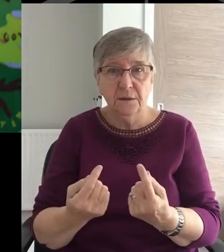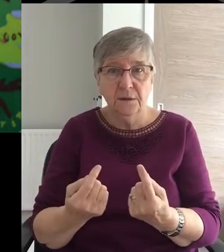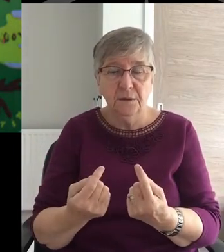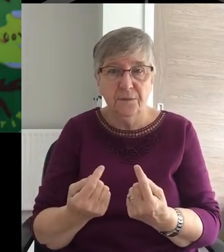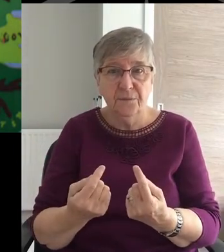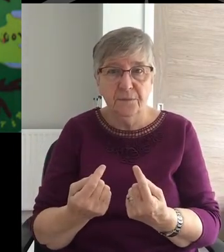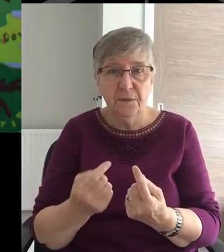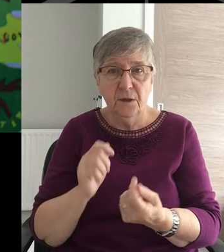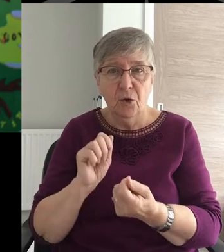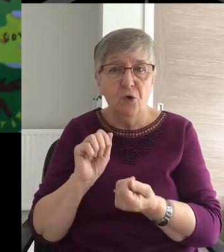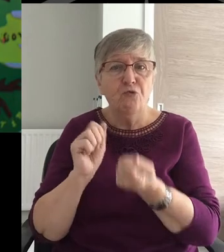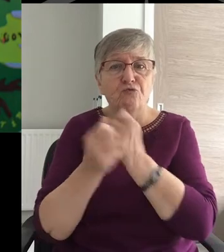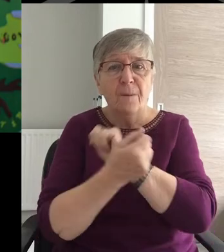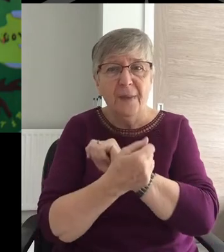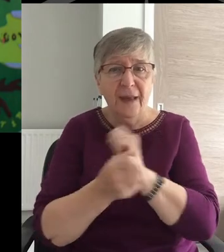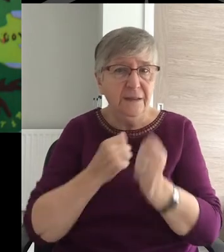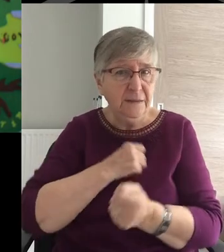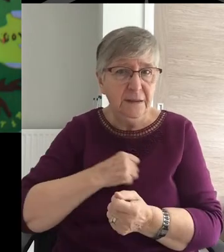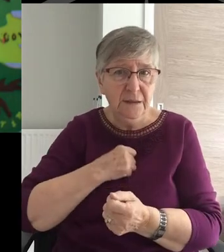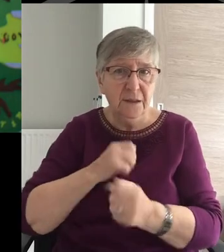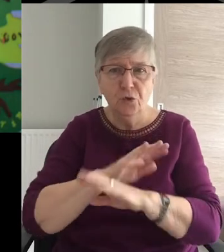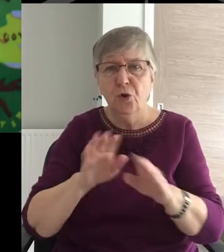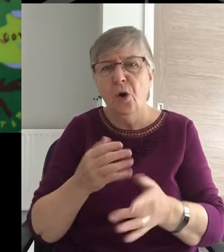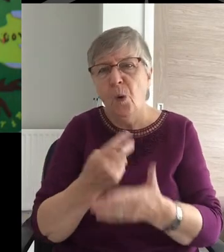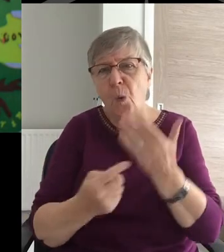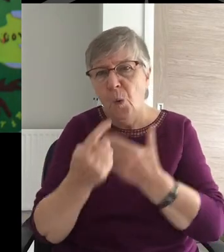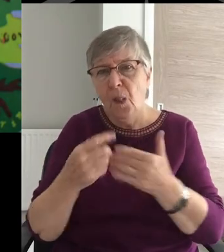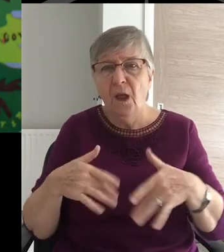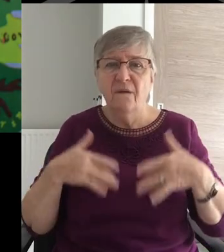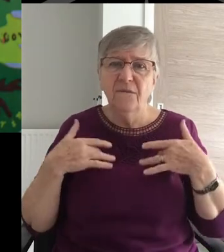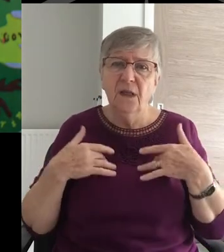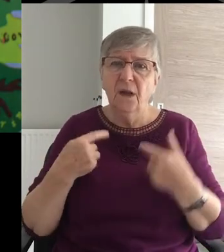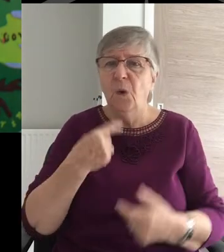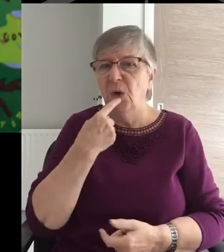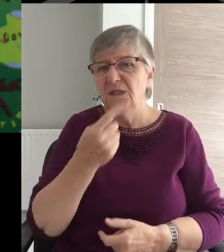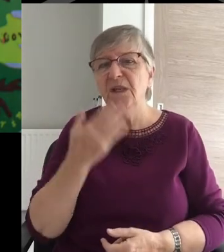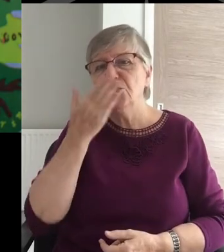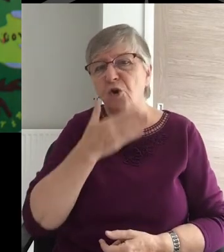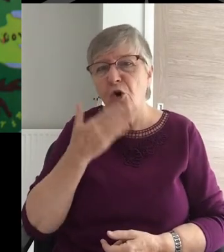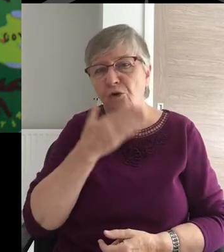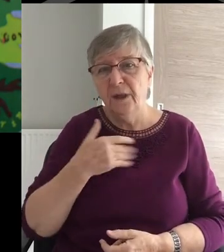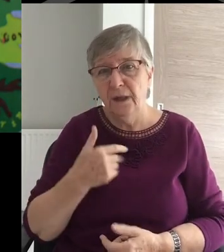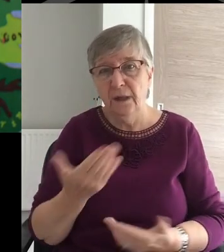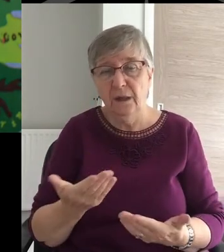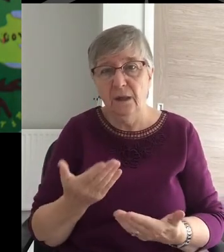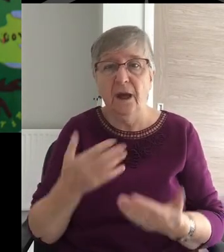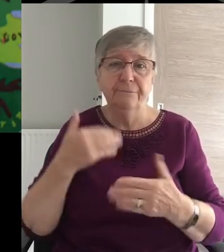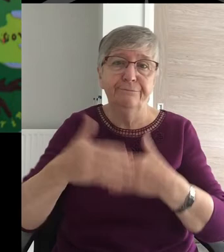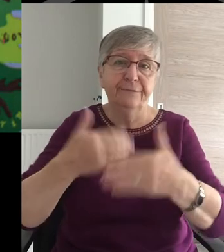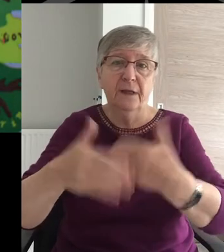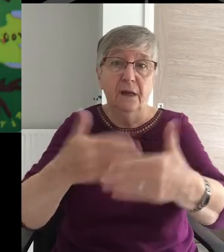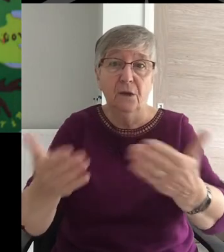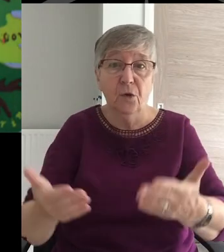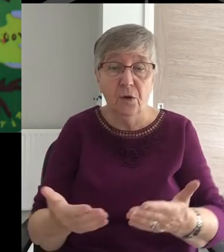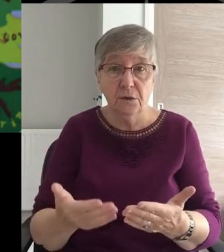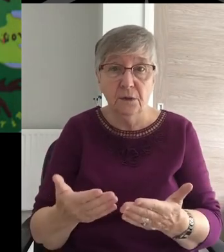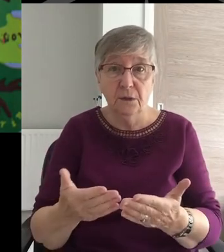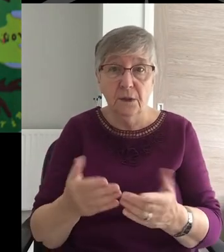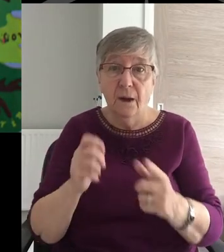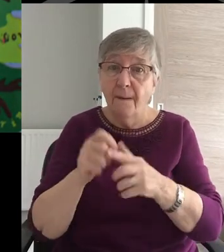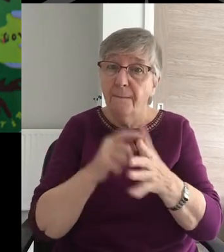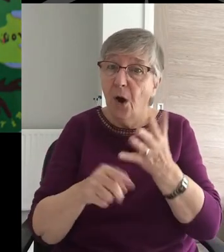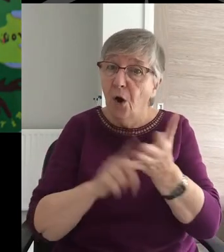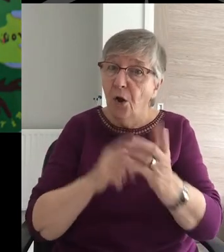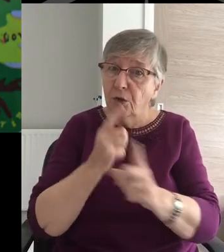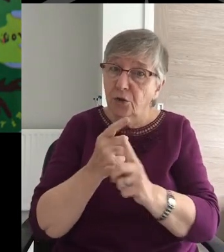You see, repentance isn't just some kind of feeling that we have, saying sorry and moving on. Paul talks about it in